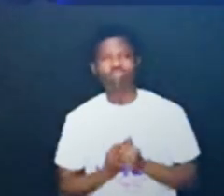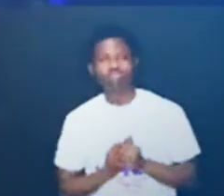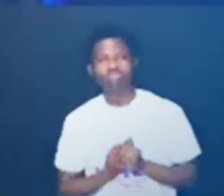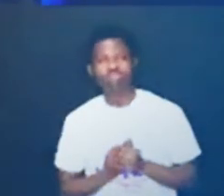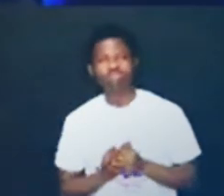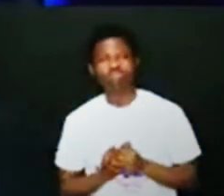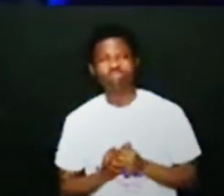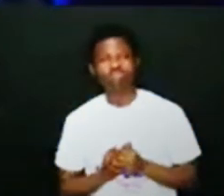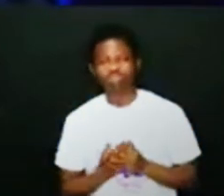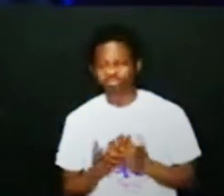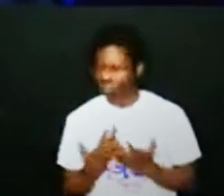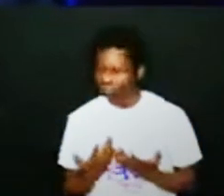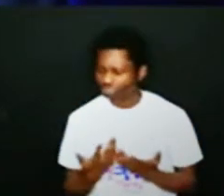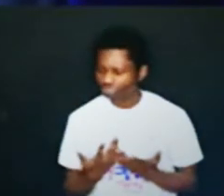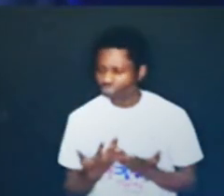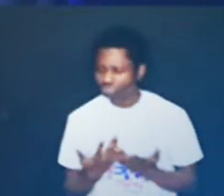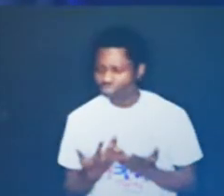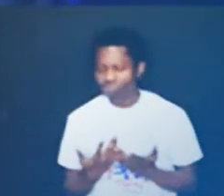Somehow,